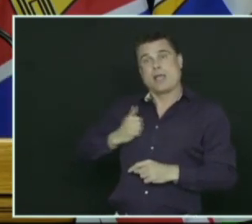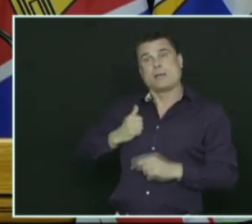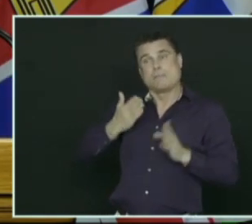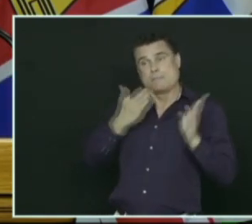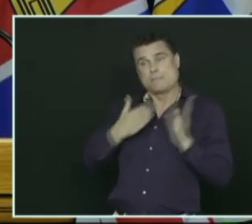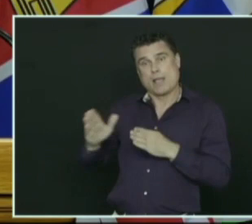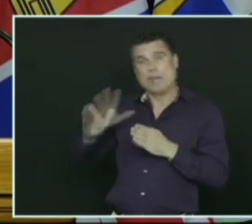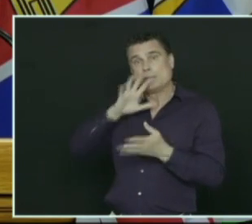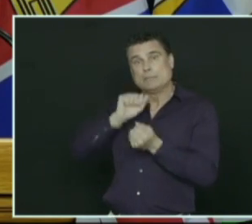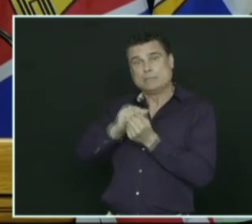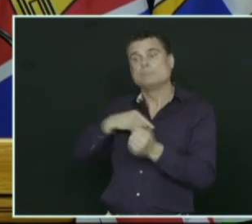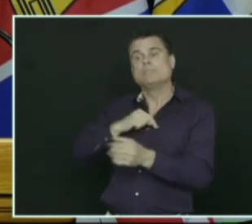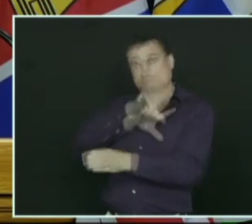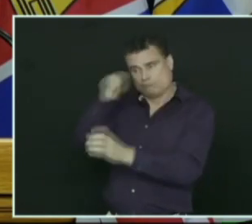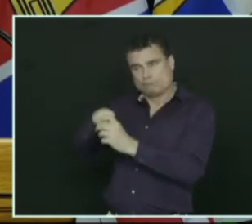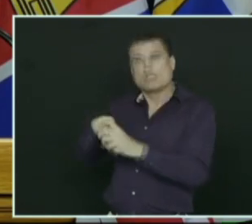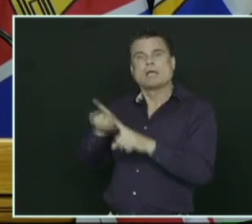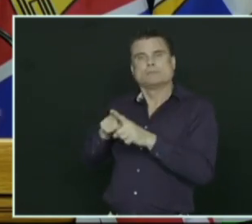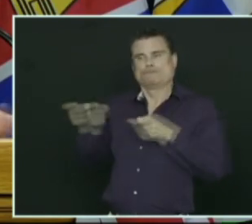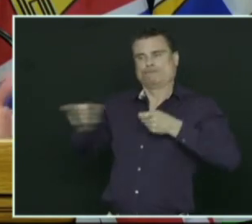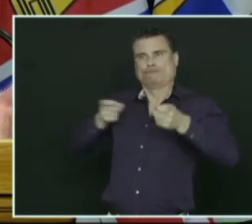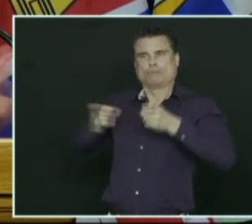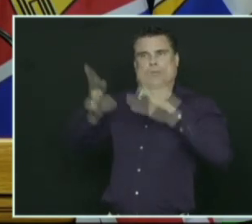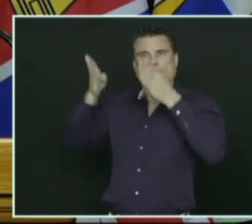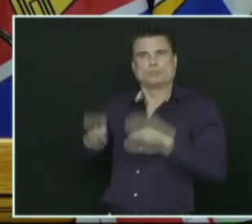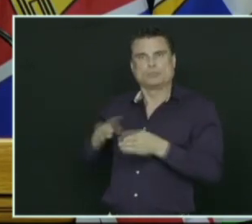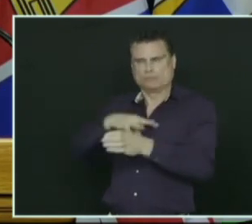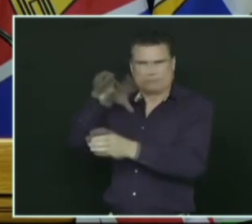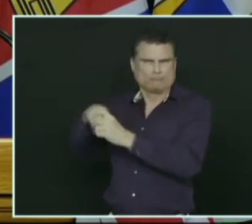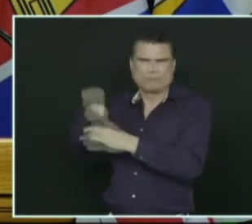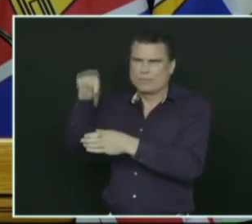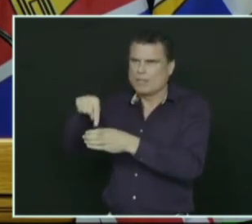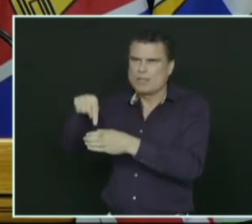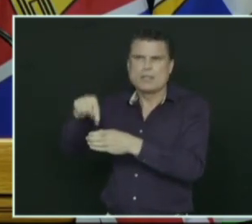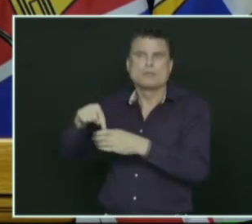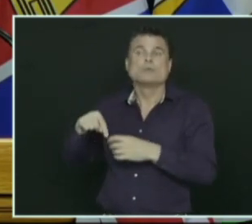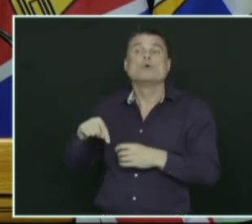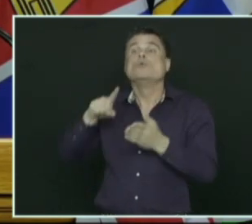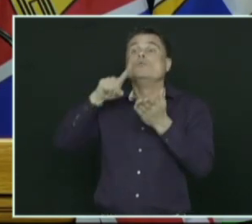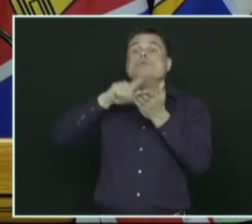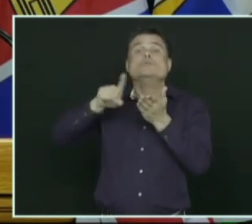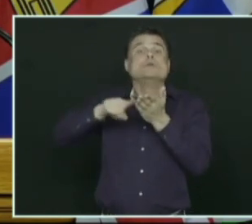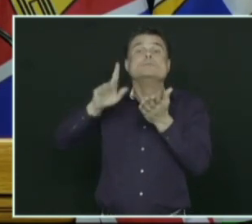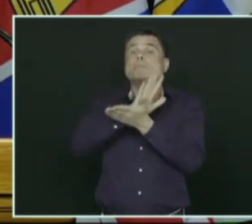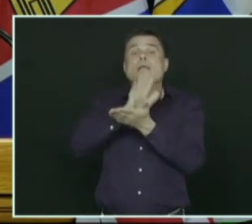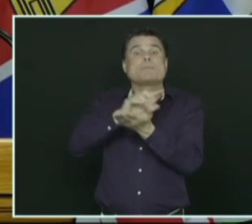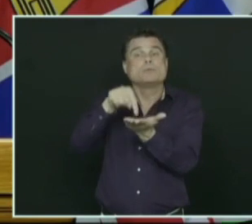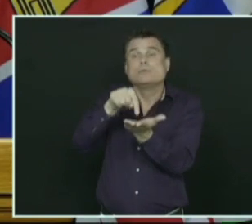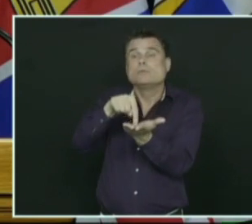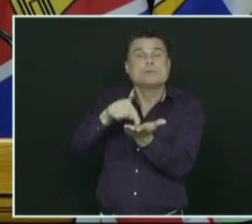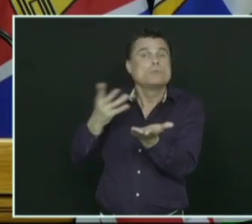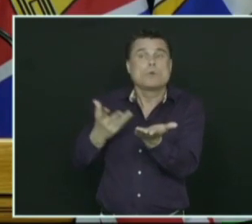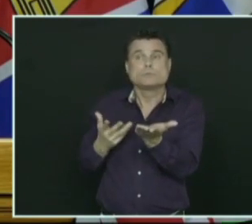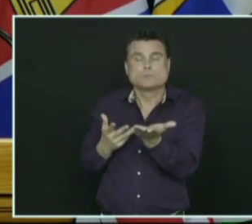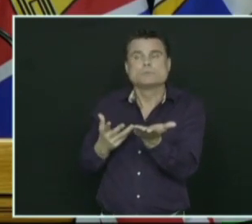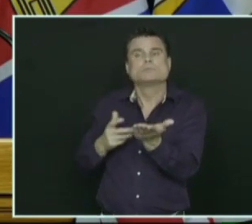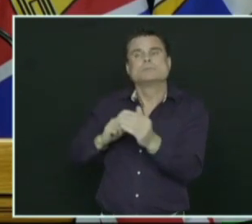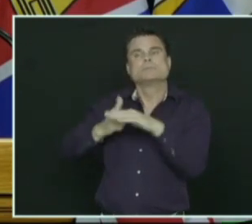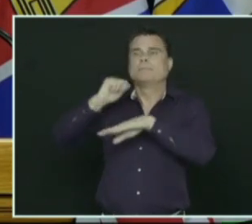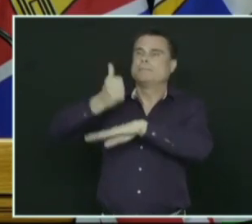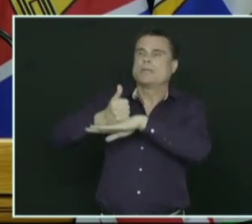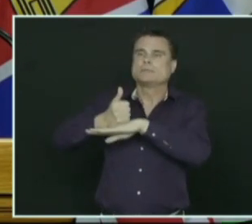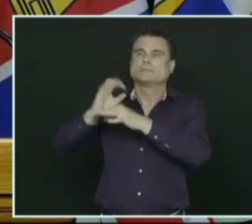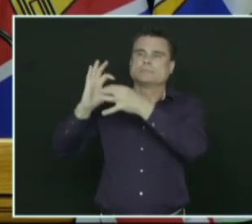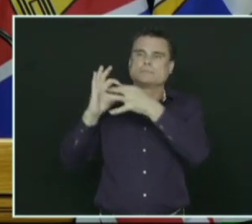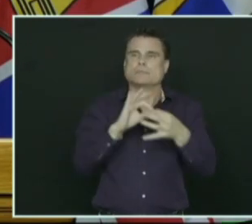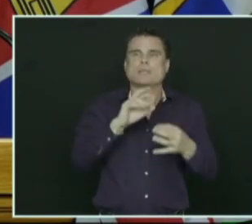needs to be for a fairly lengthy period of time. We're seeing that as well with coronavirus. And we know that there are